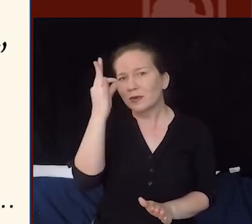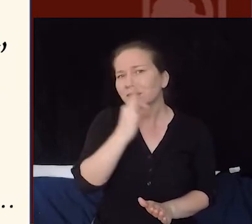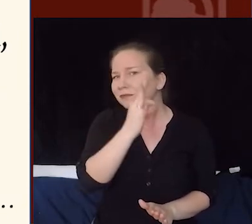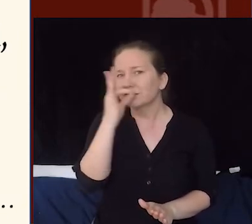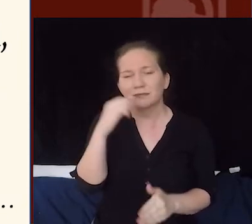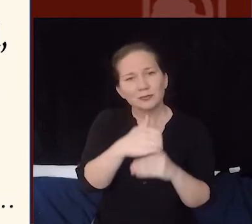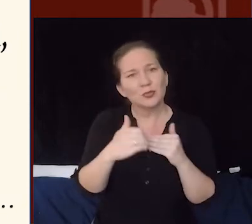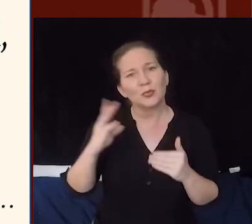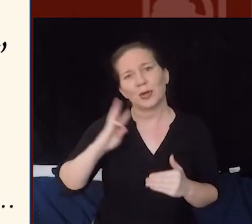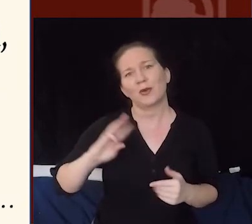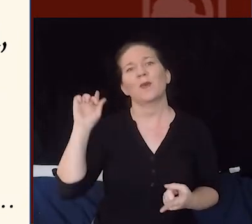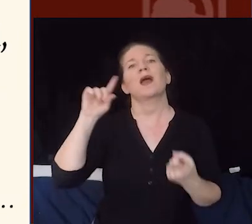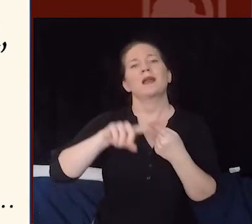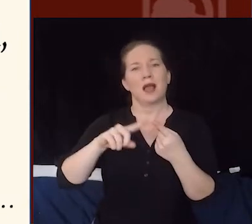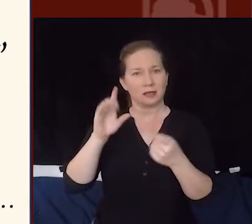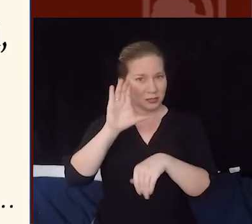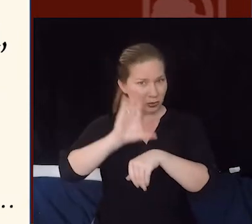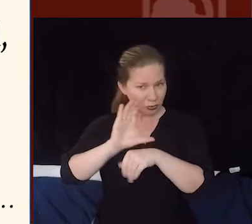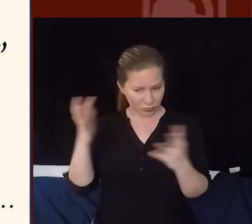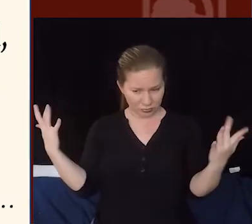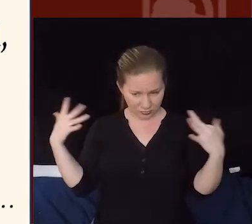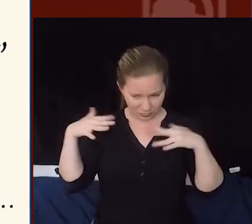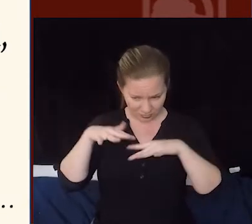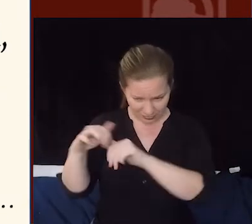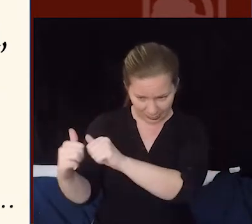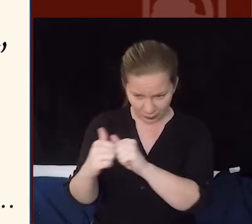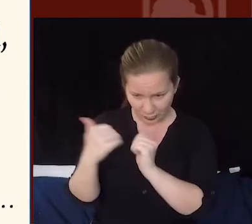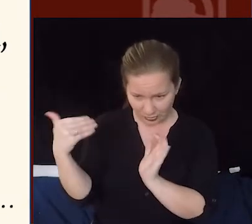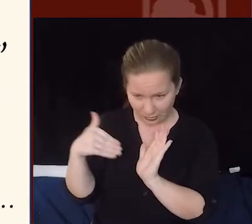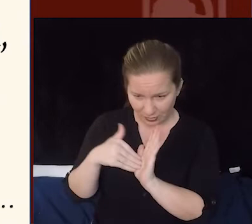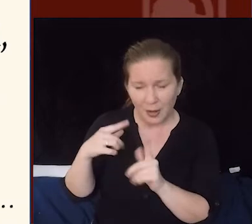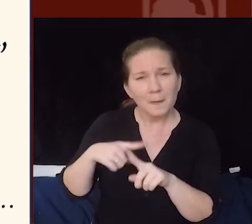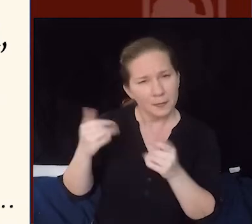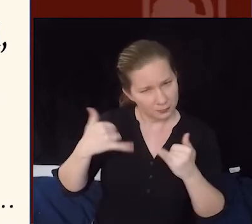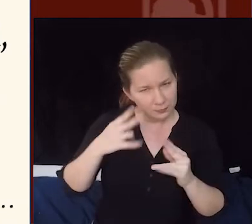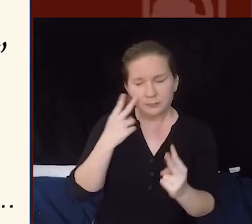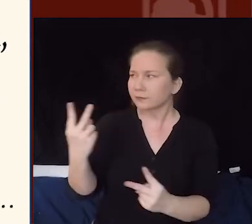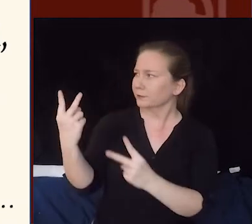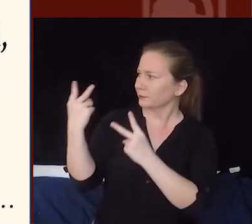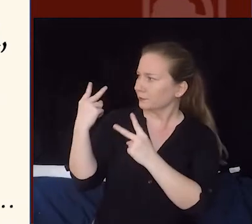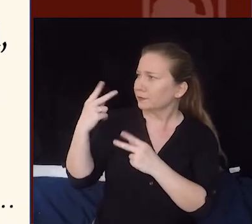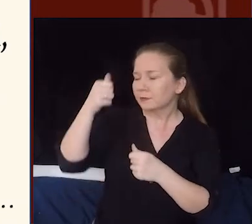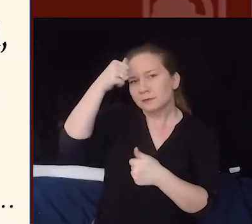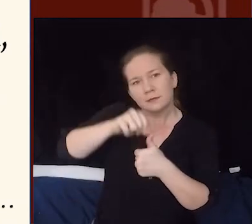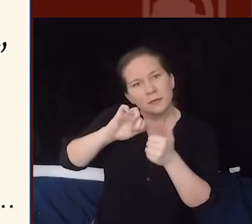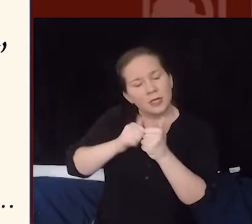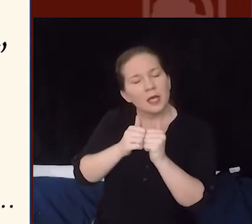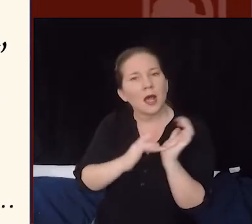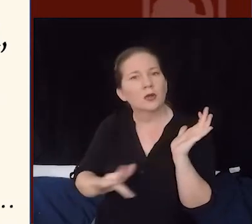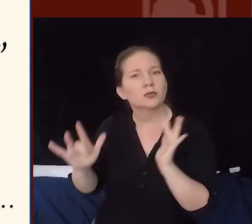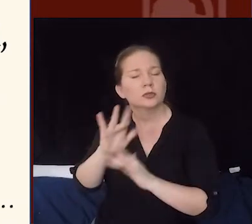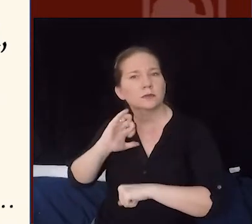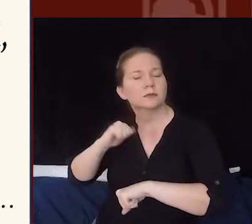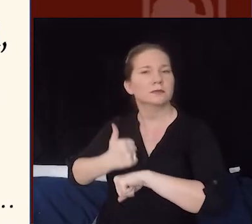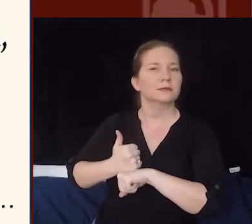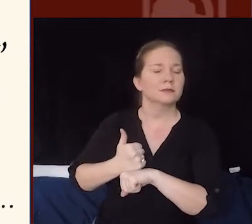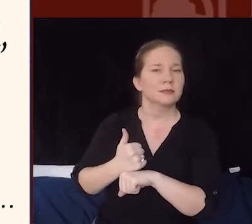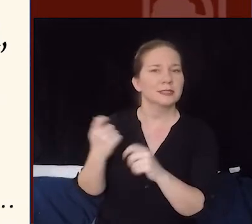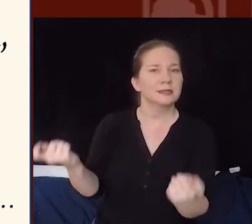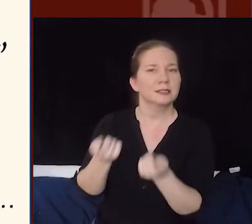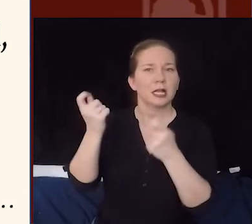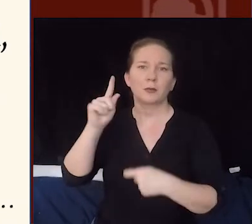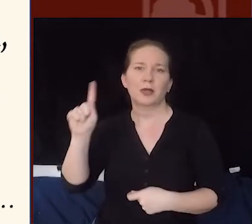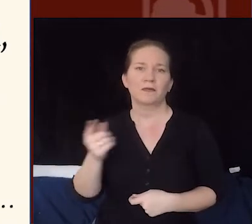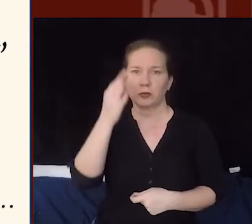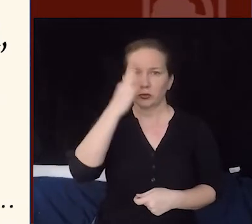be together again, we remember the way that Jesus celebrated the first Eucharist, and give us the words